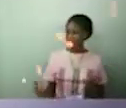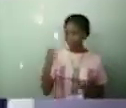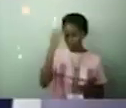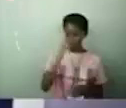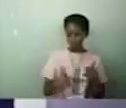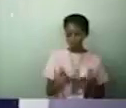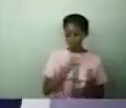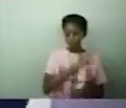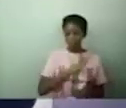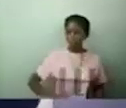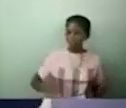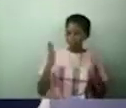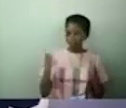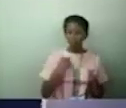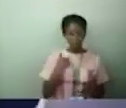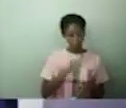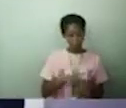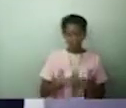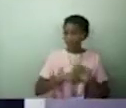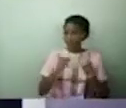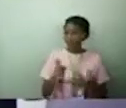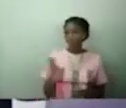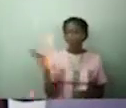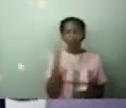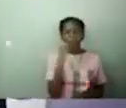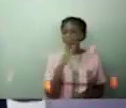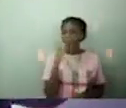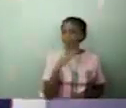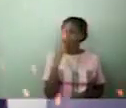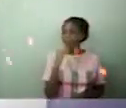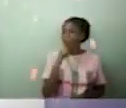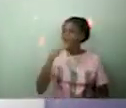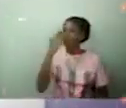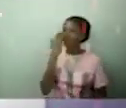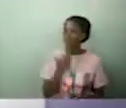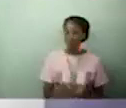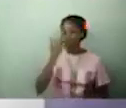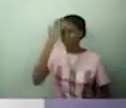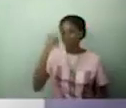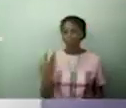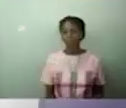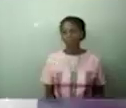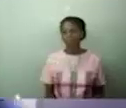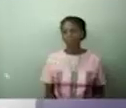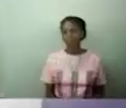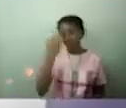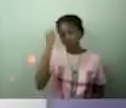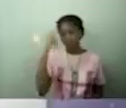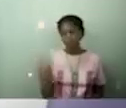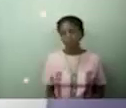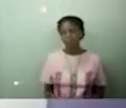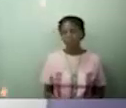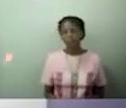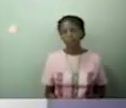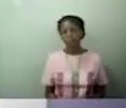reportage on Christianity in our time is so negative compared to the reportage in those days?